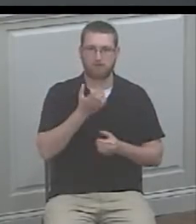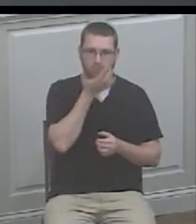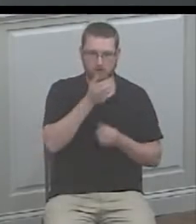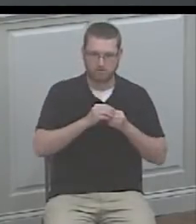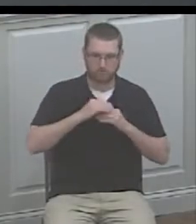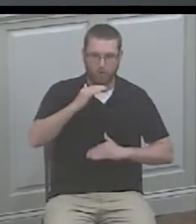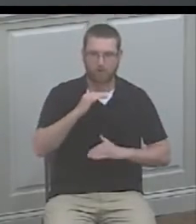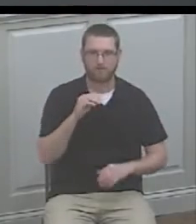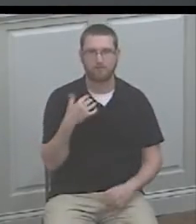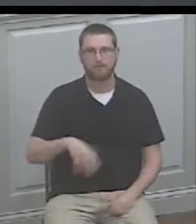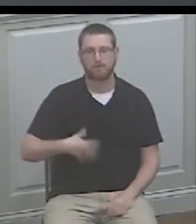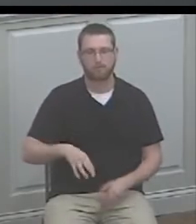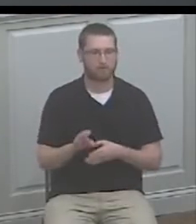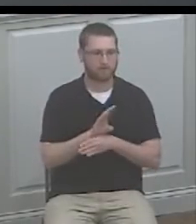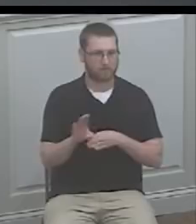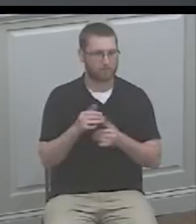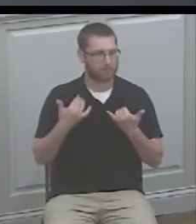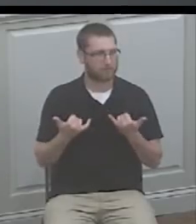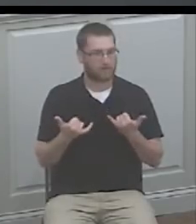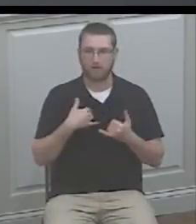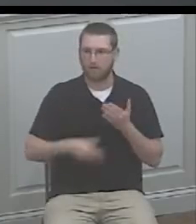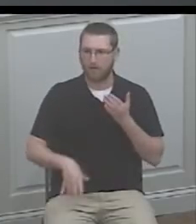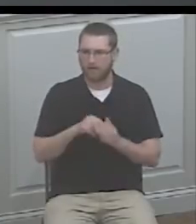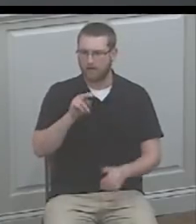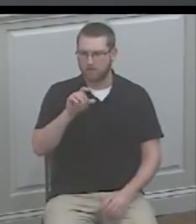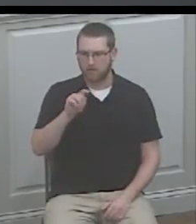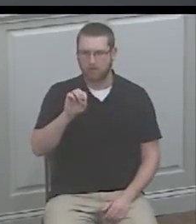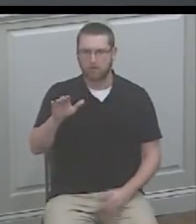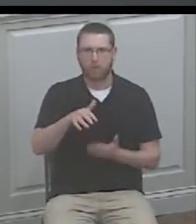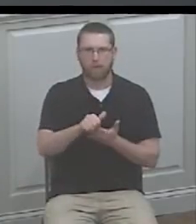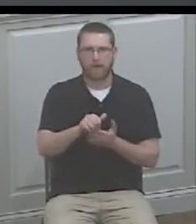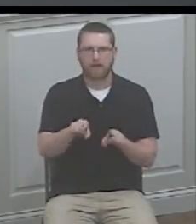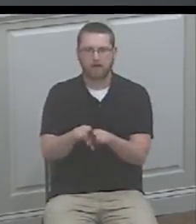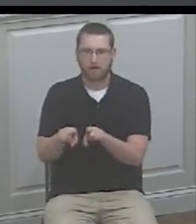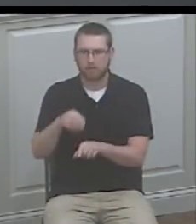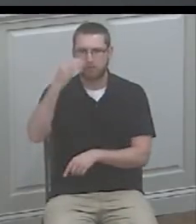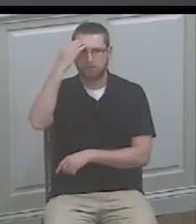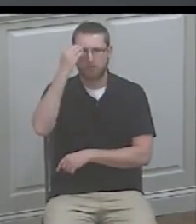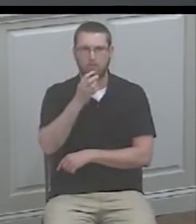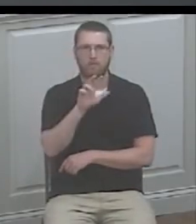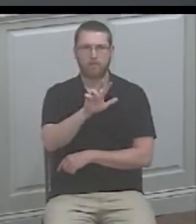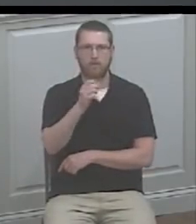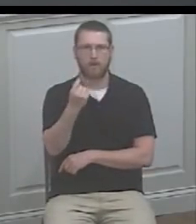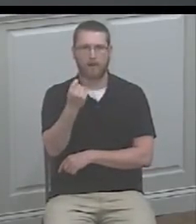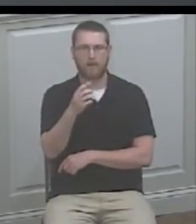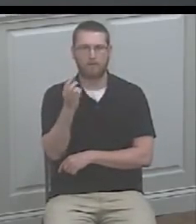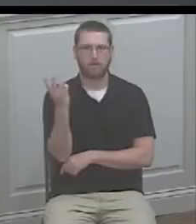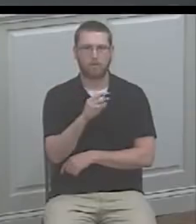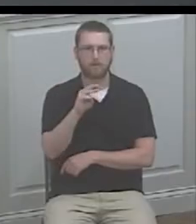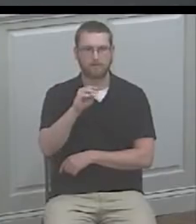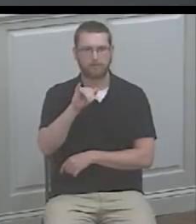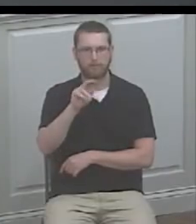busy. I put a note in your packet as well just to let you know that 311 West Main Street scaffolding